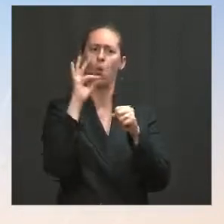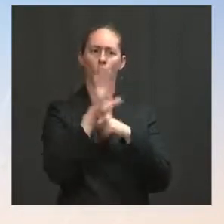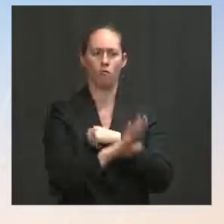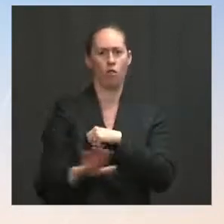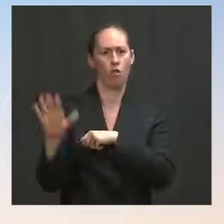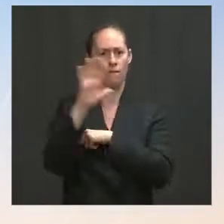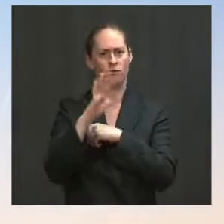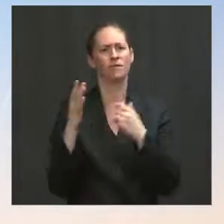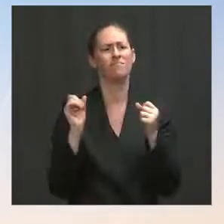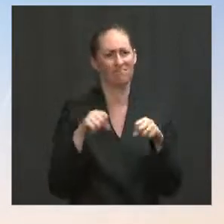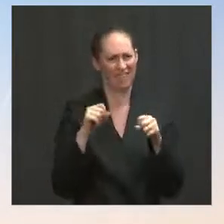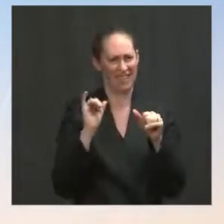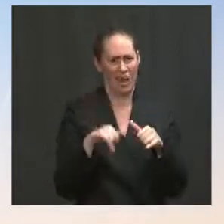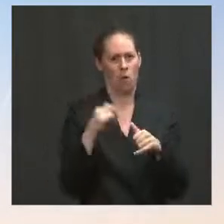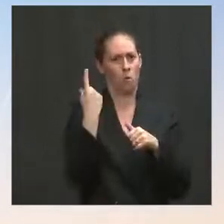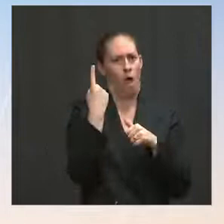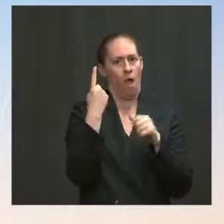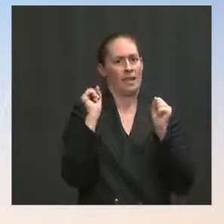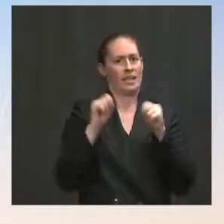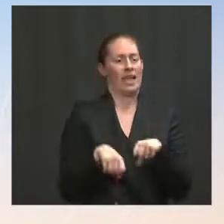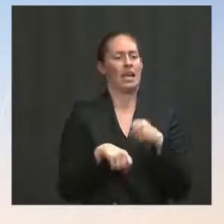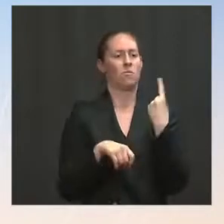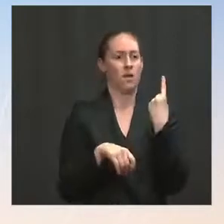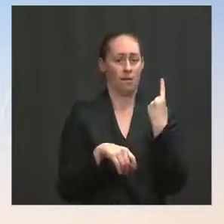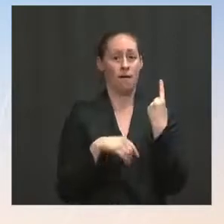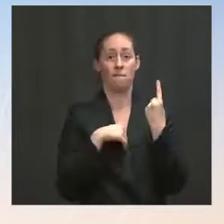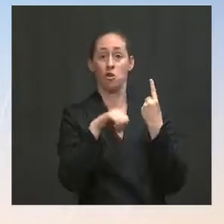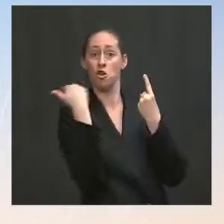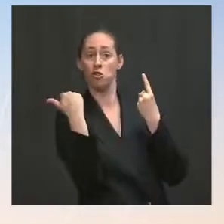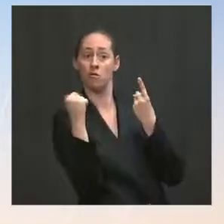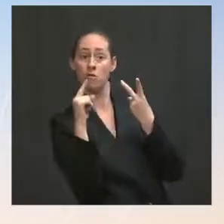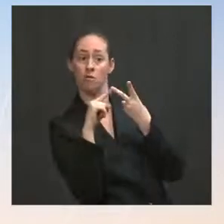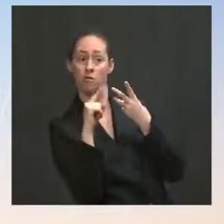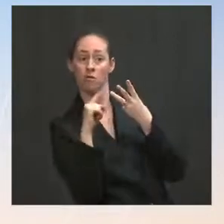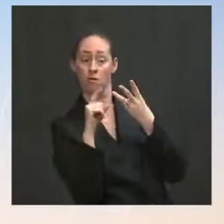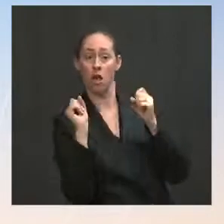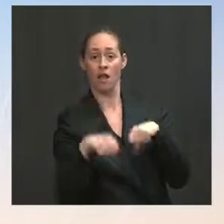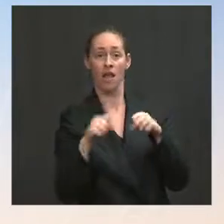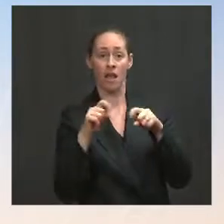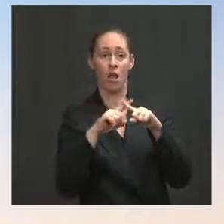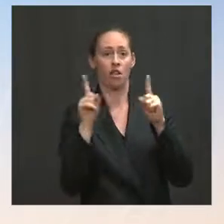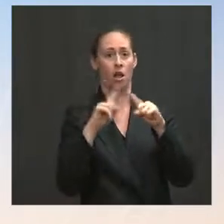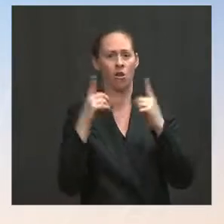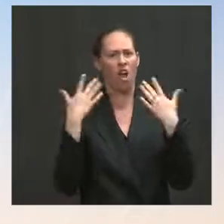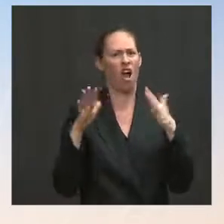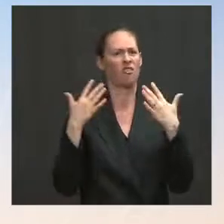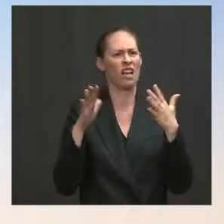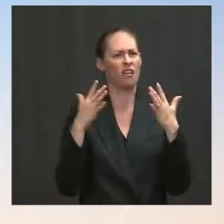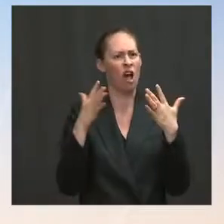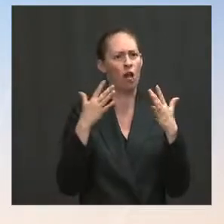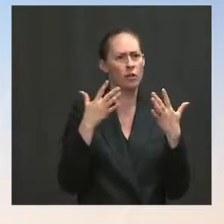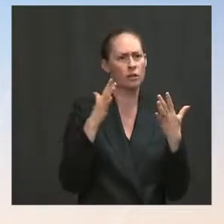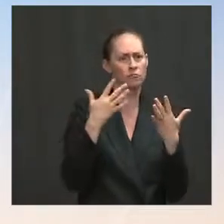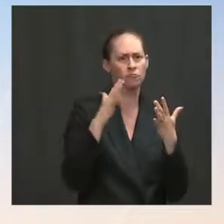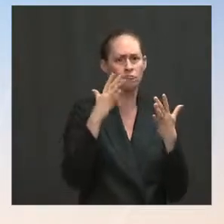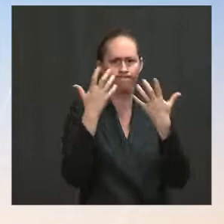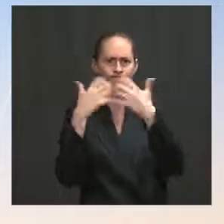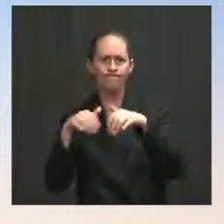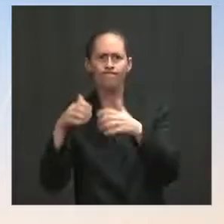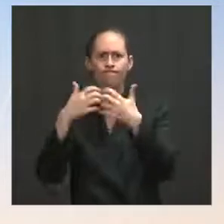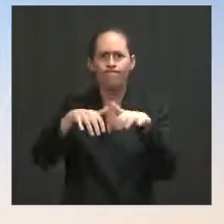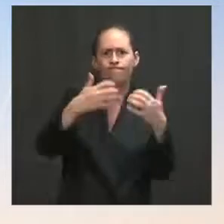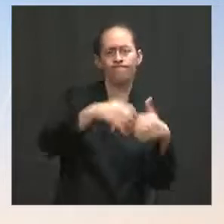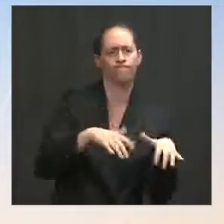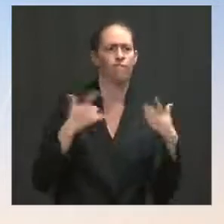lever, is legislation. There are other levers that are at his disposal that we've already started to implement and rely on. And I would